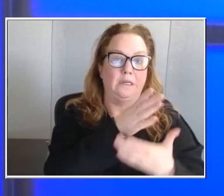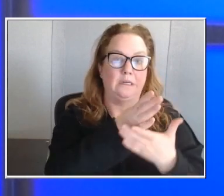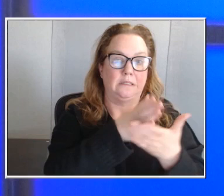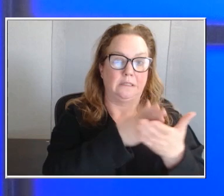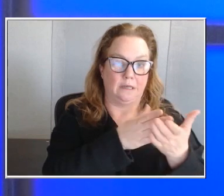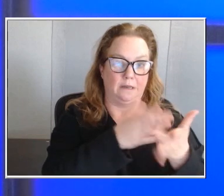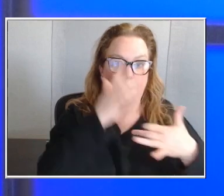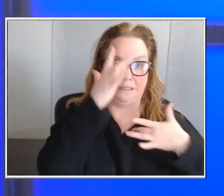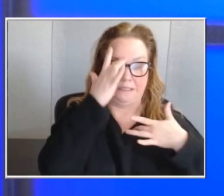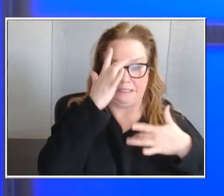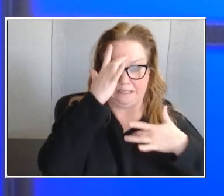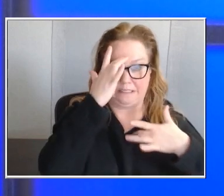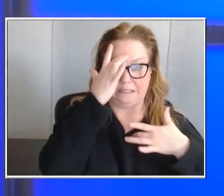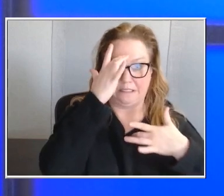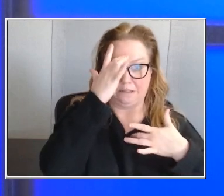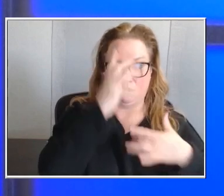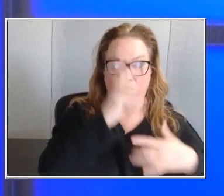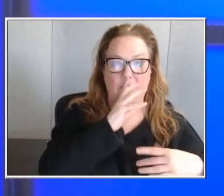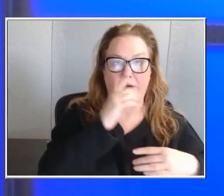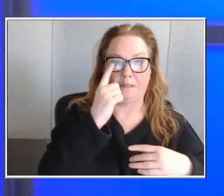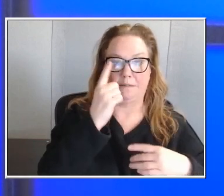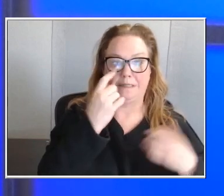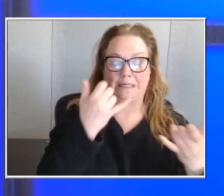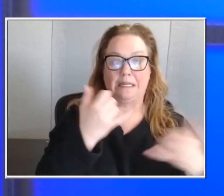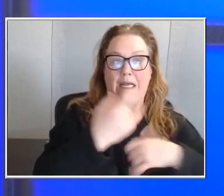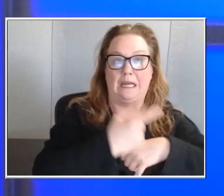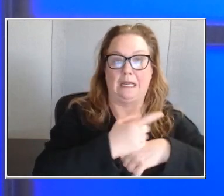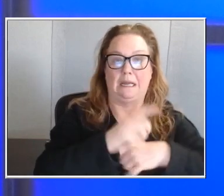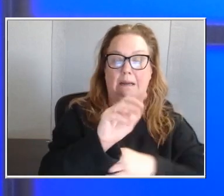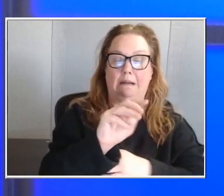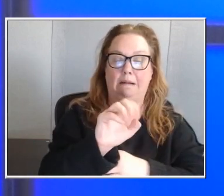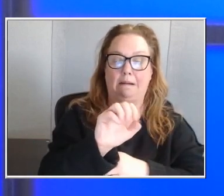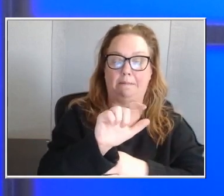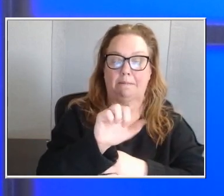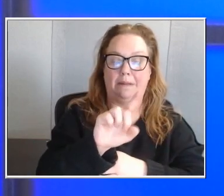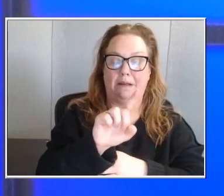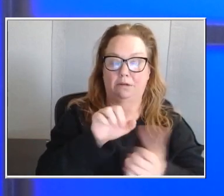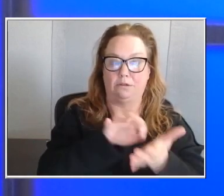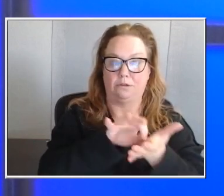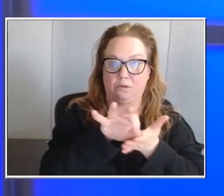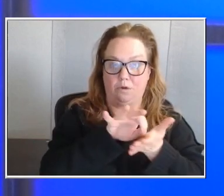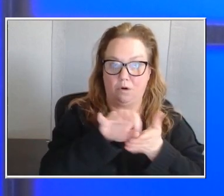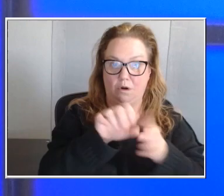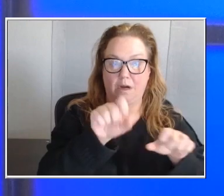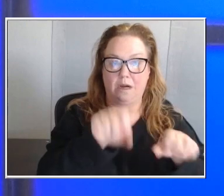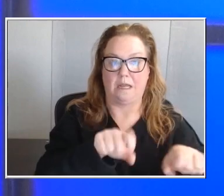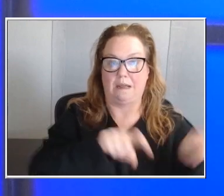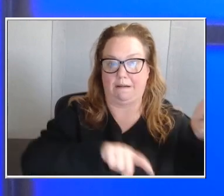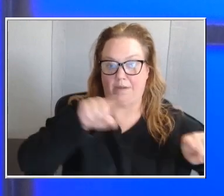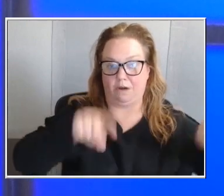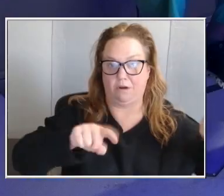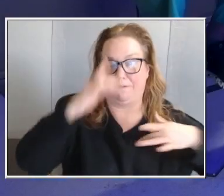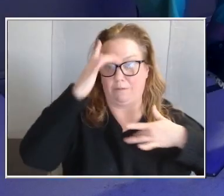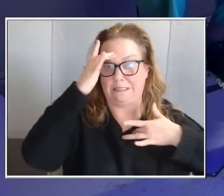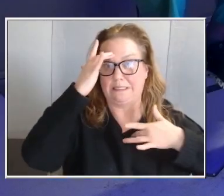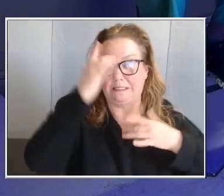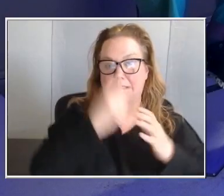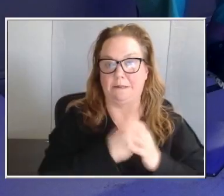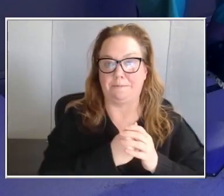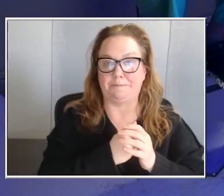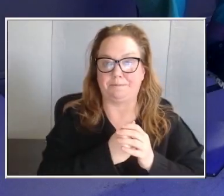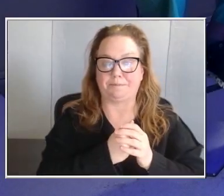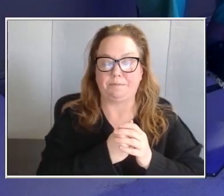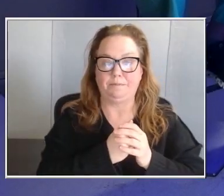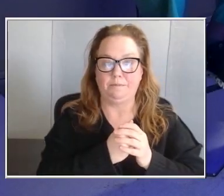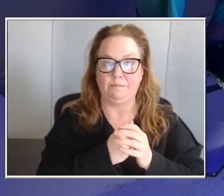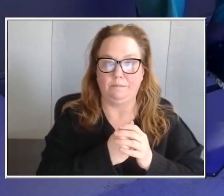to talk about someone today about that, but at the same time, Meld score can vary between different disease states. So tell me a little bit about that, because I'm